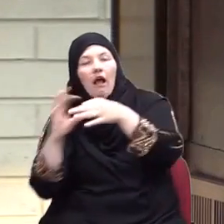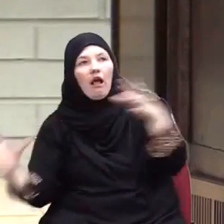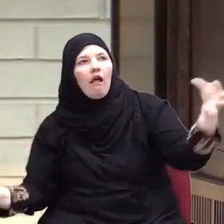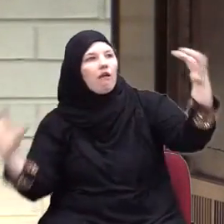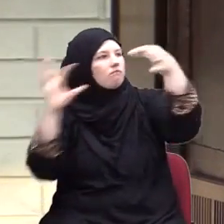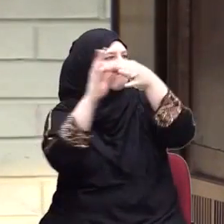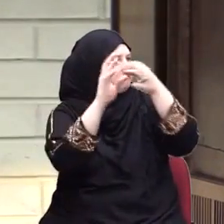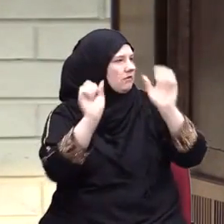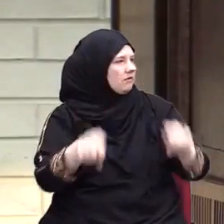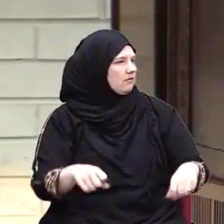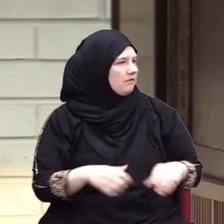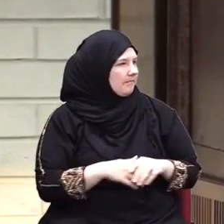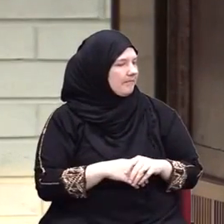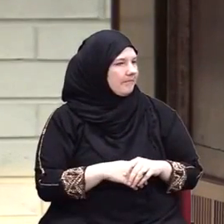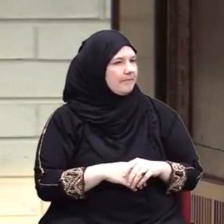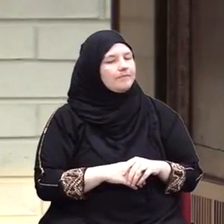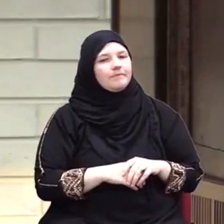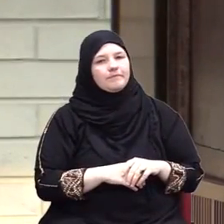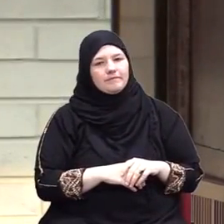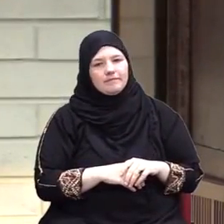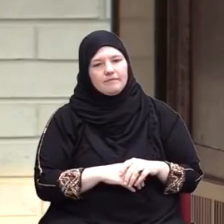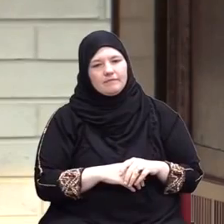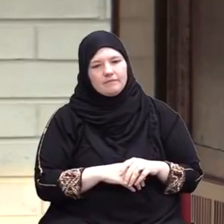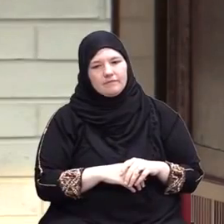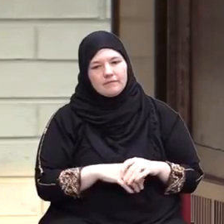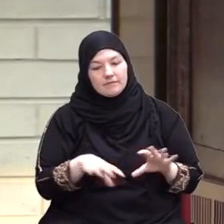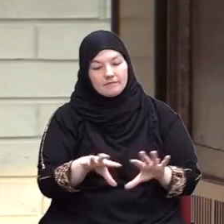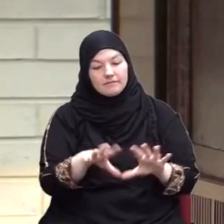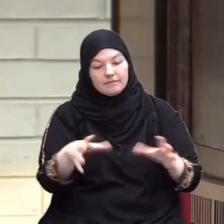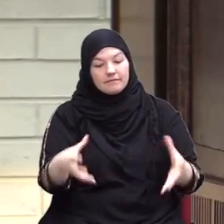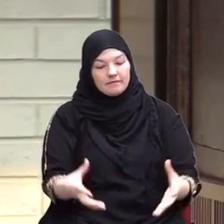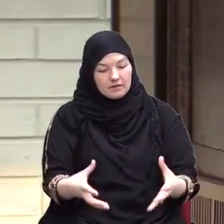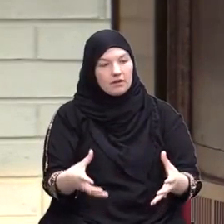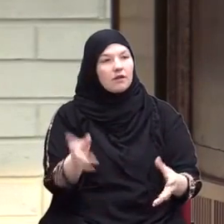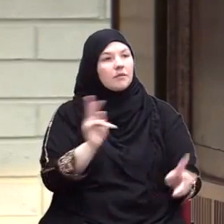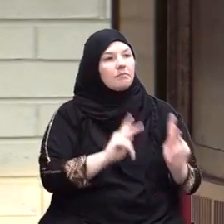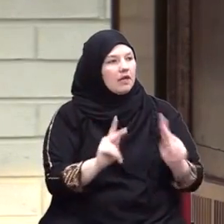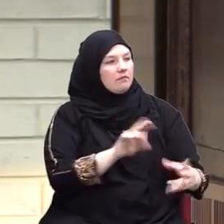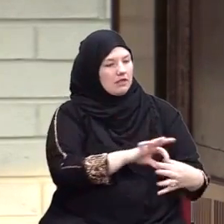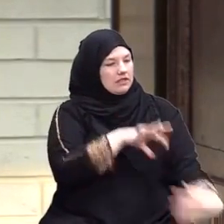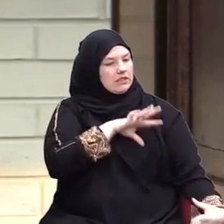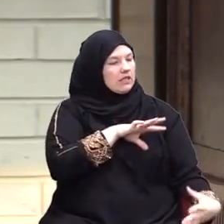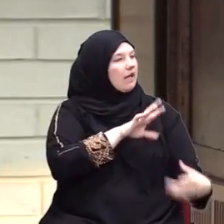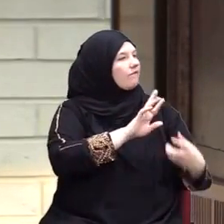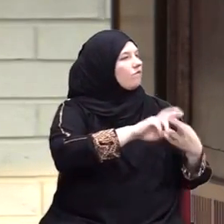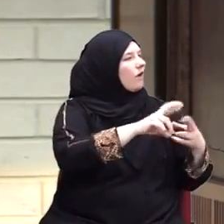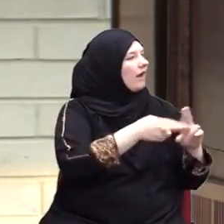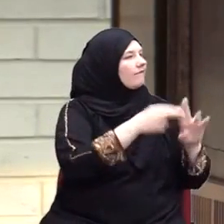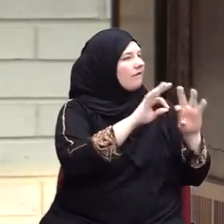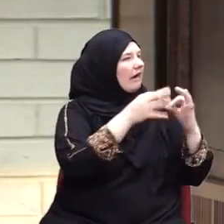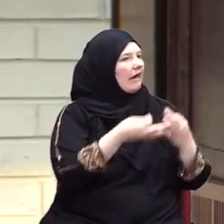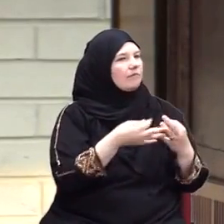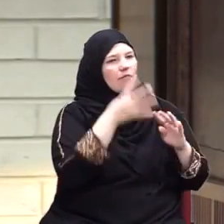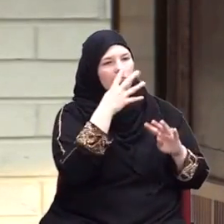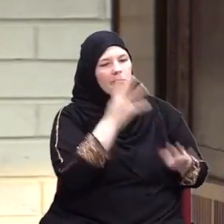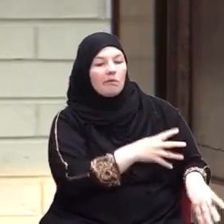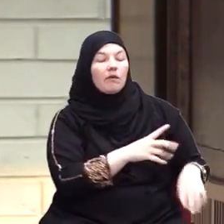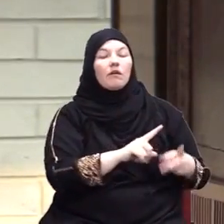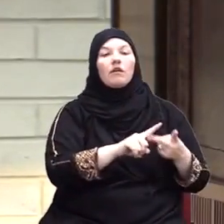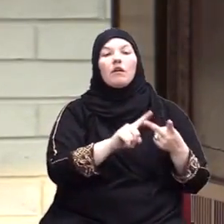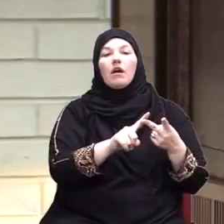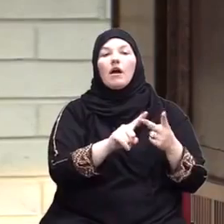Then beyond that, those fasiqoon, they don't only disconnect the kin and the poor and those categories,